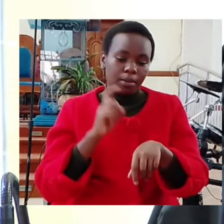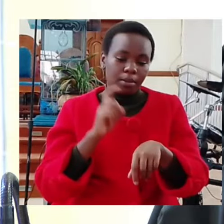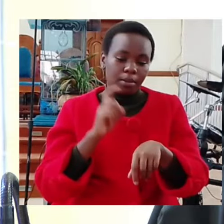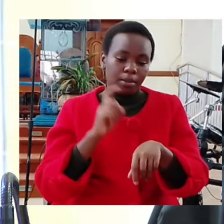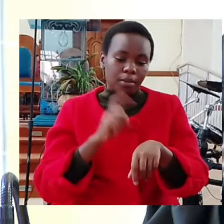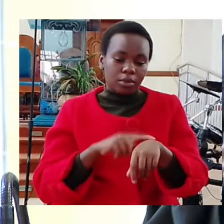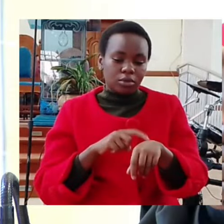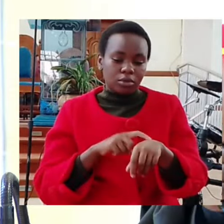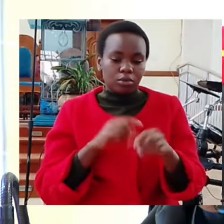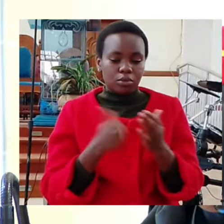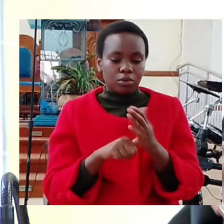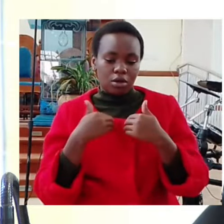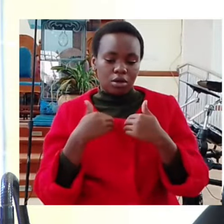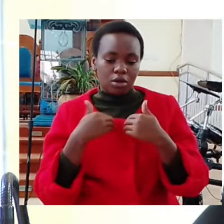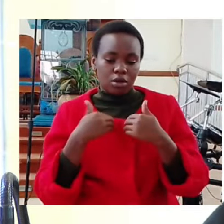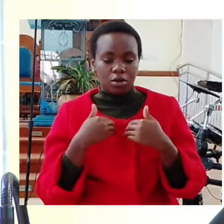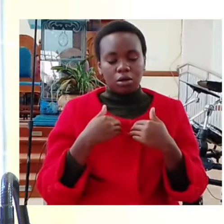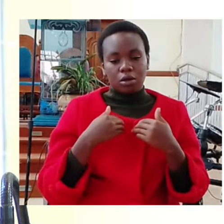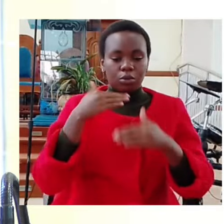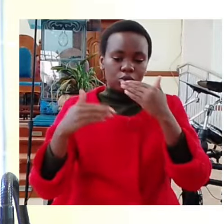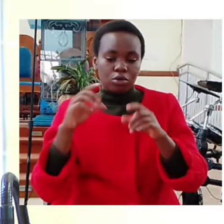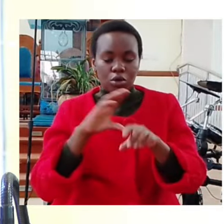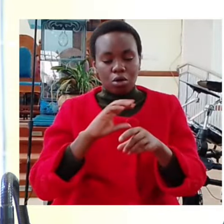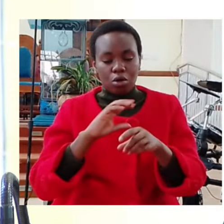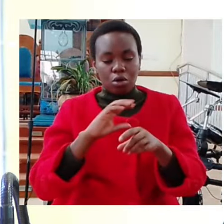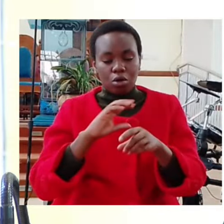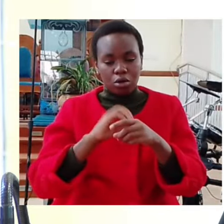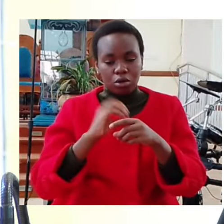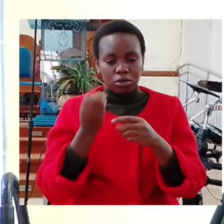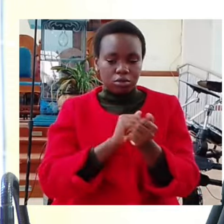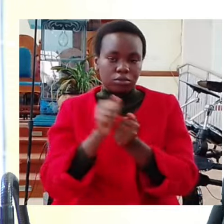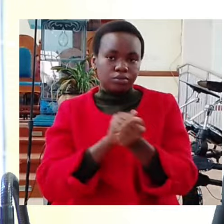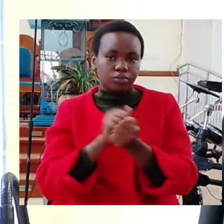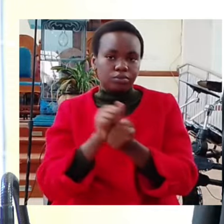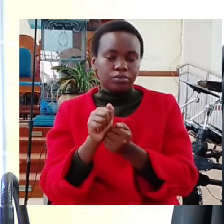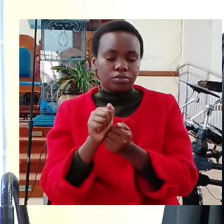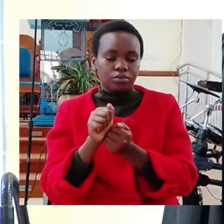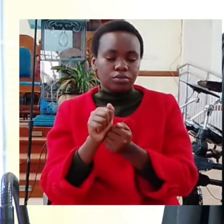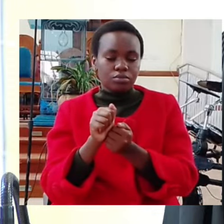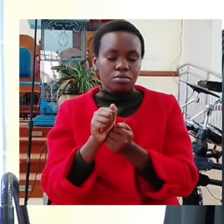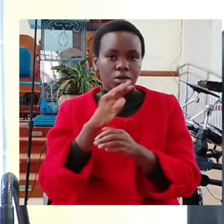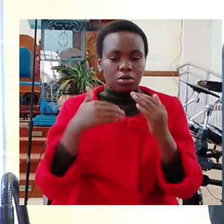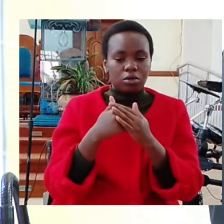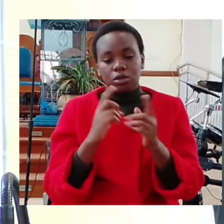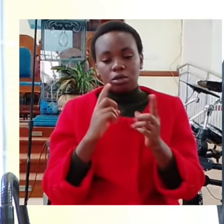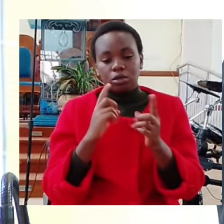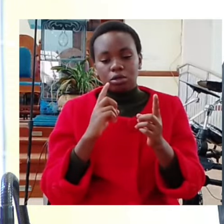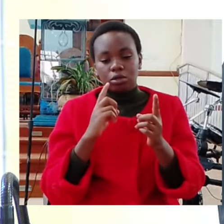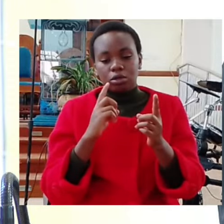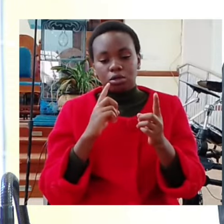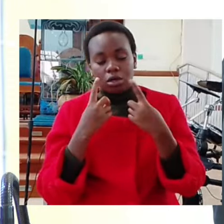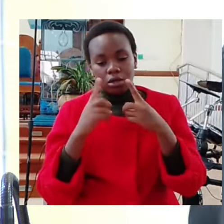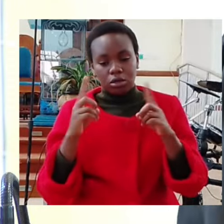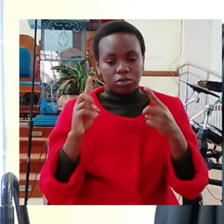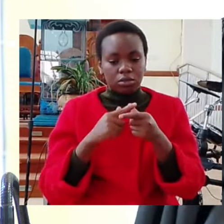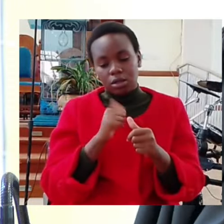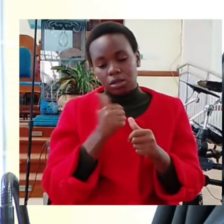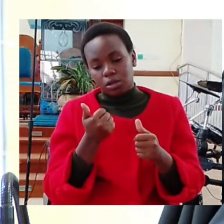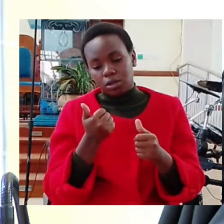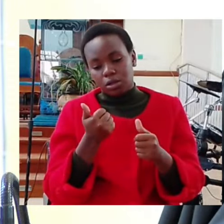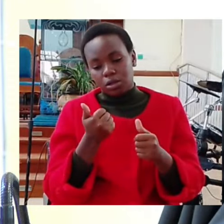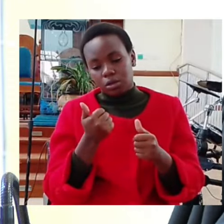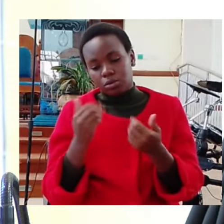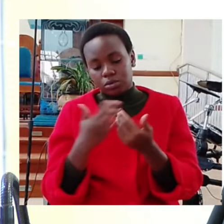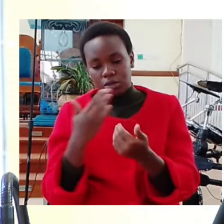ni ciakaga kana ni gutarura ngai tarurangaga. Ithue turia gutambia kana turia kuhumbira. We